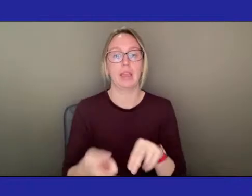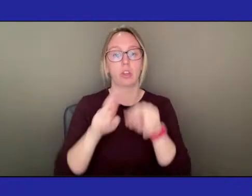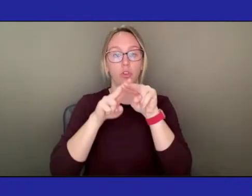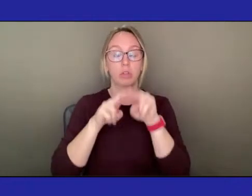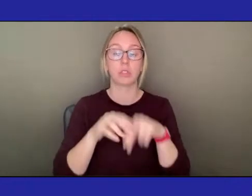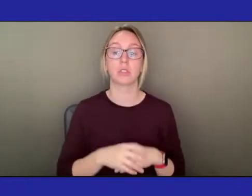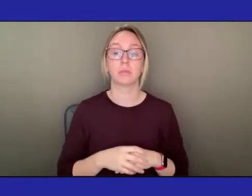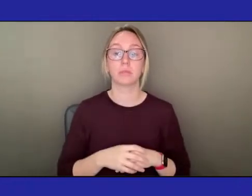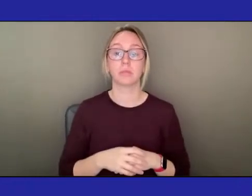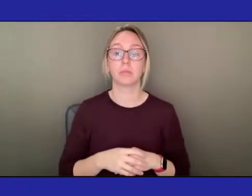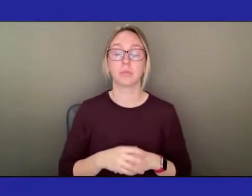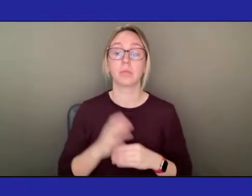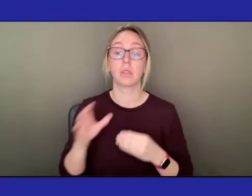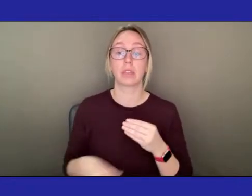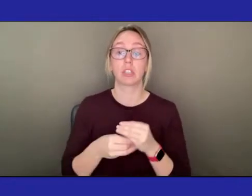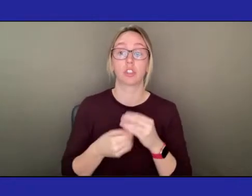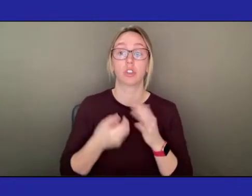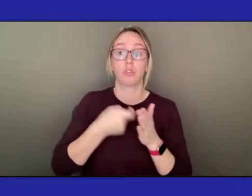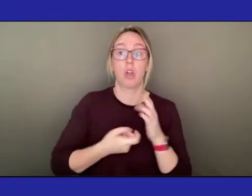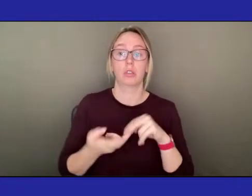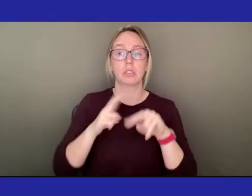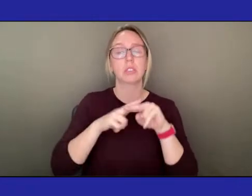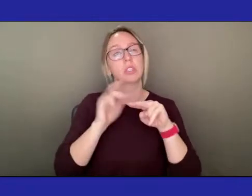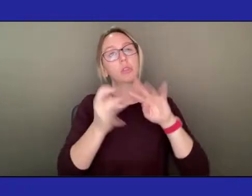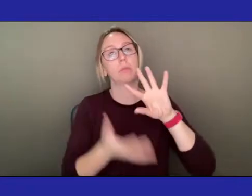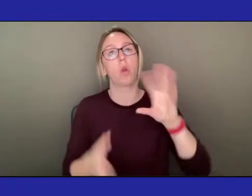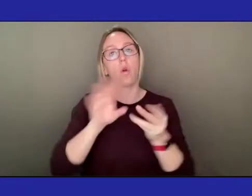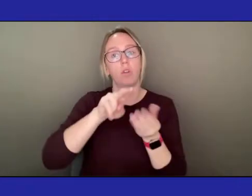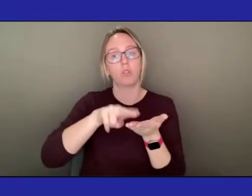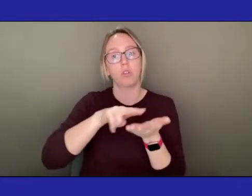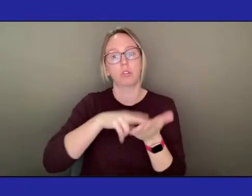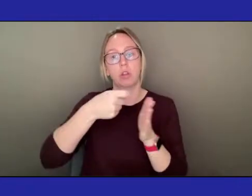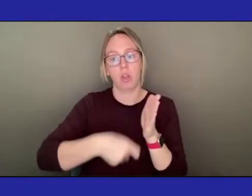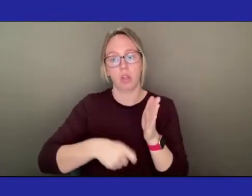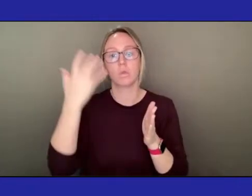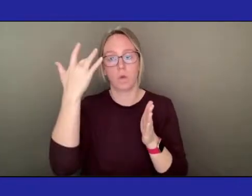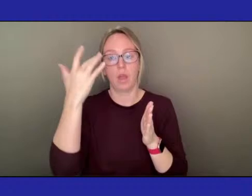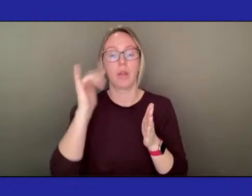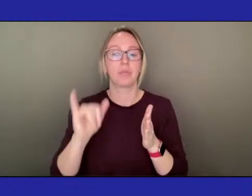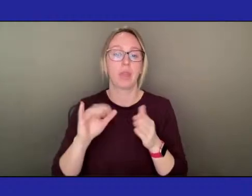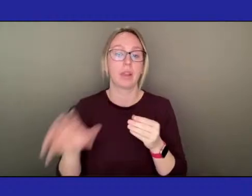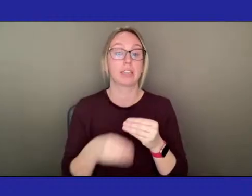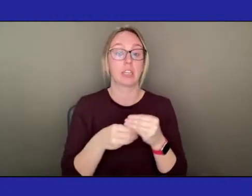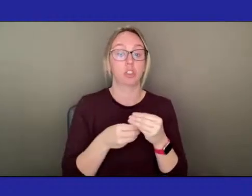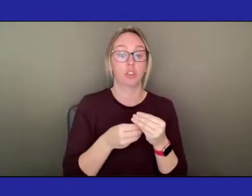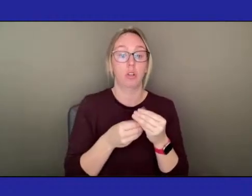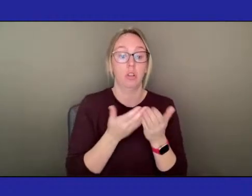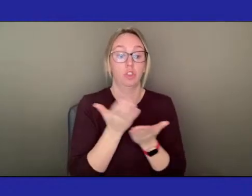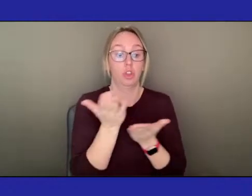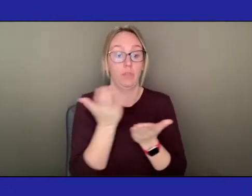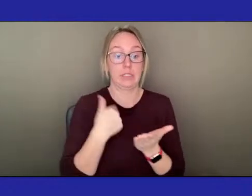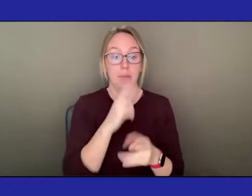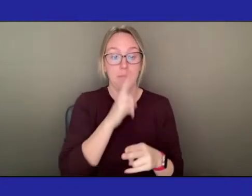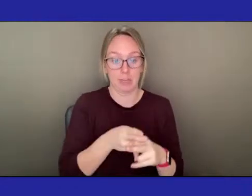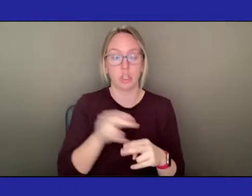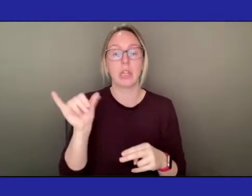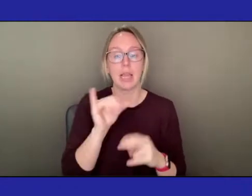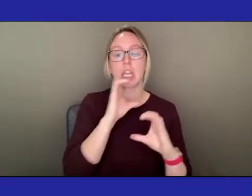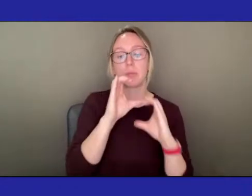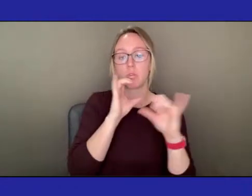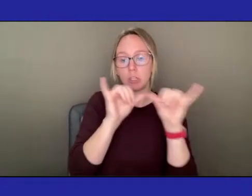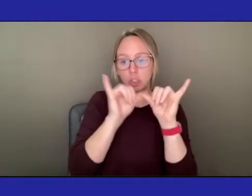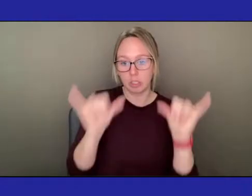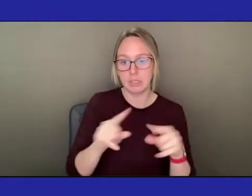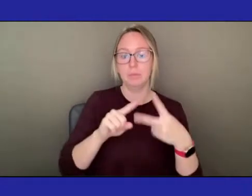additional increase, in the overall cost of the contract is due to the additional deliverables that I mentioned, like the communication systems and data